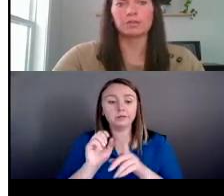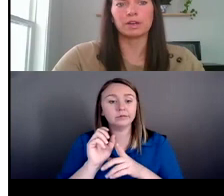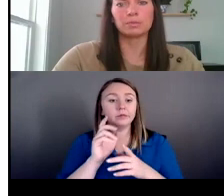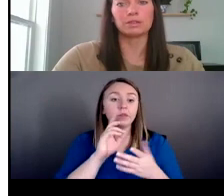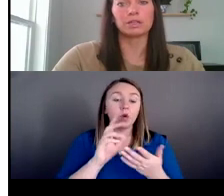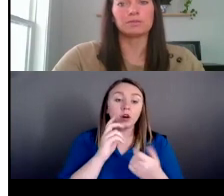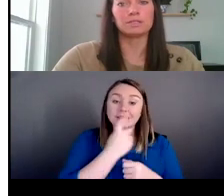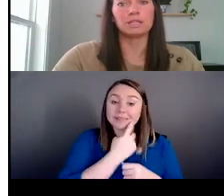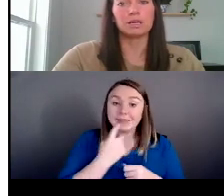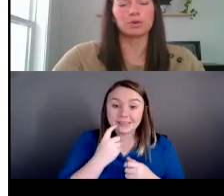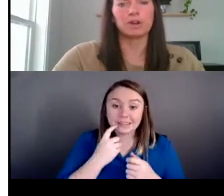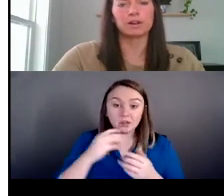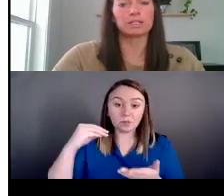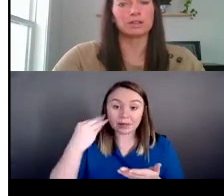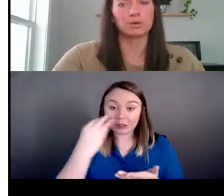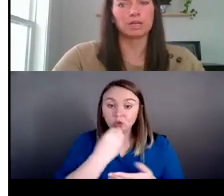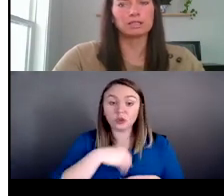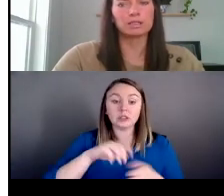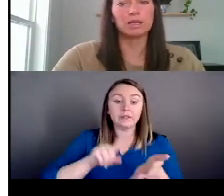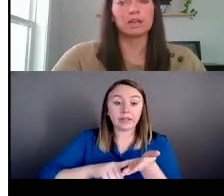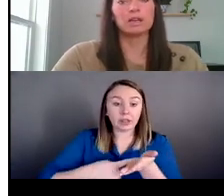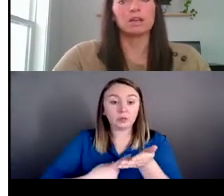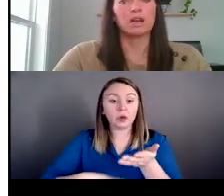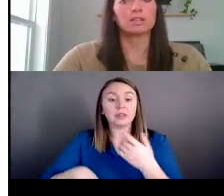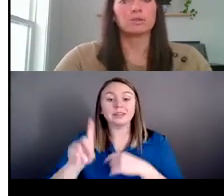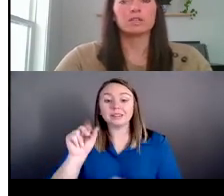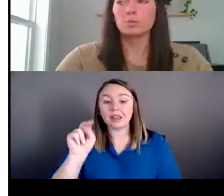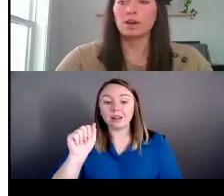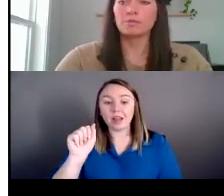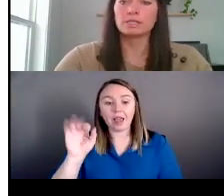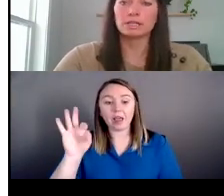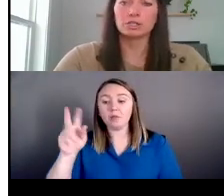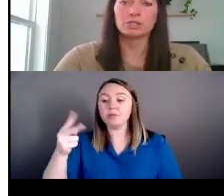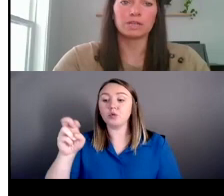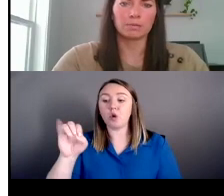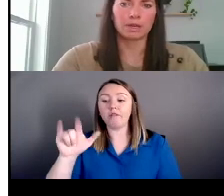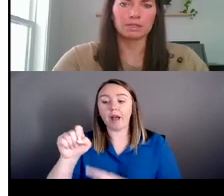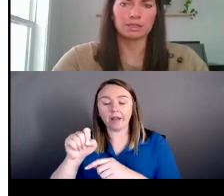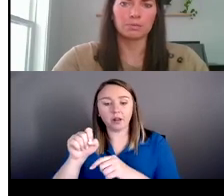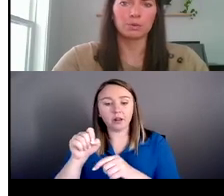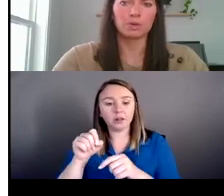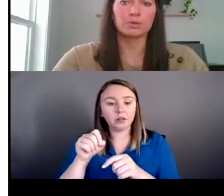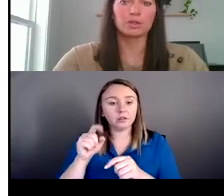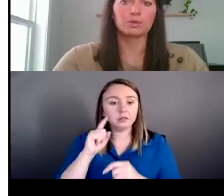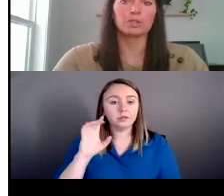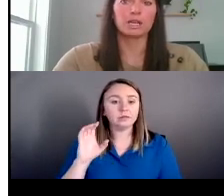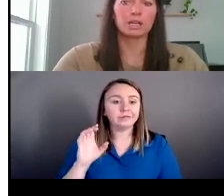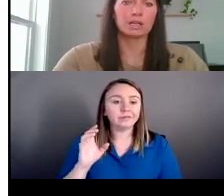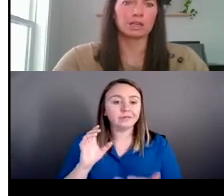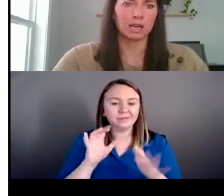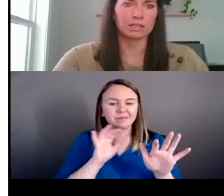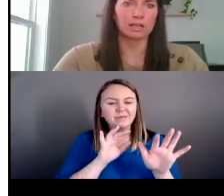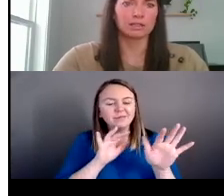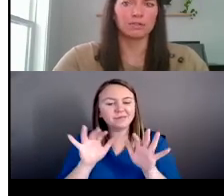the availability of DNA profiles in CODIS. So these are private sections of NamUs, but when you are